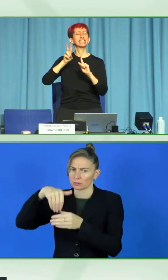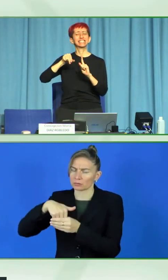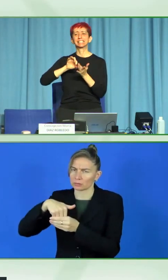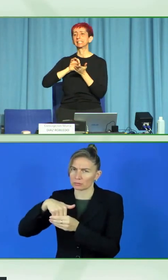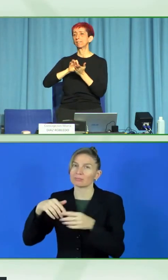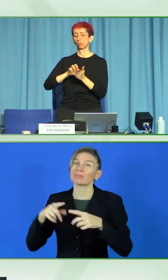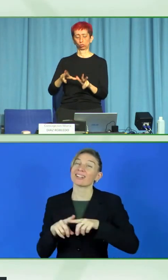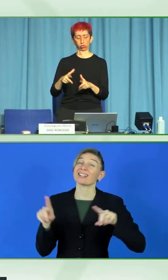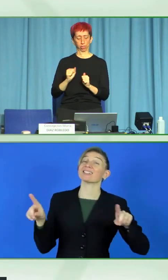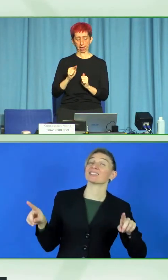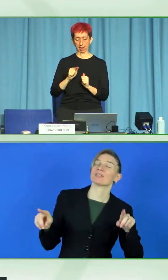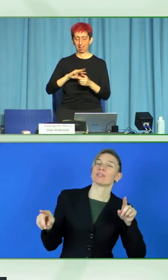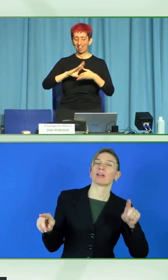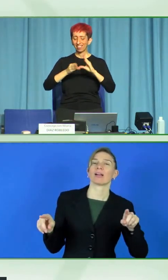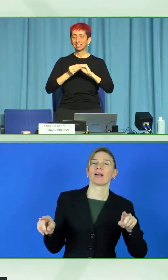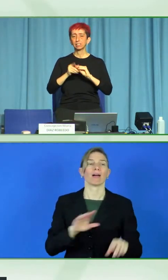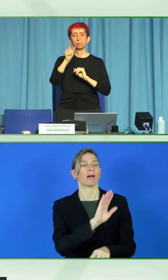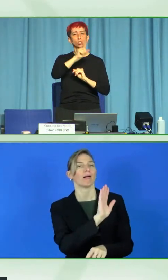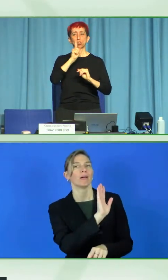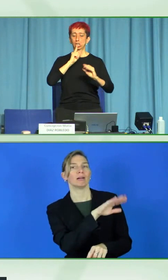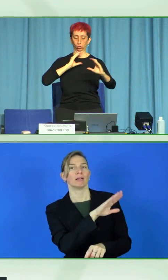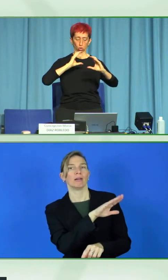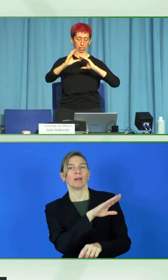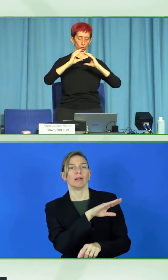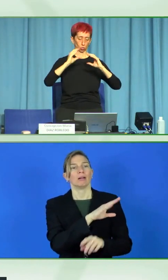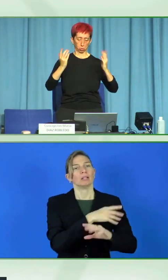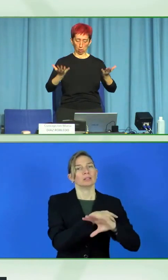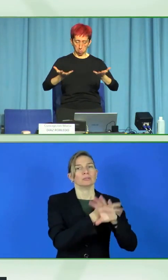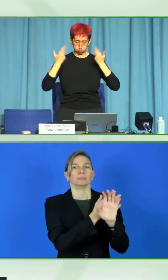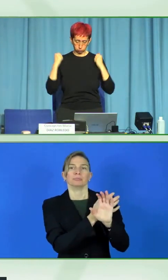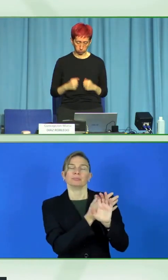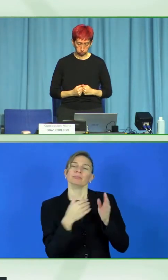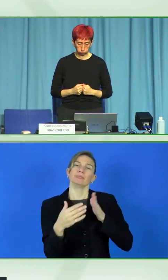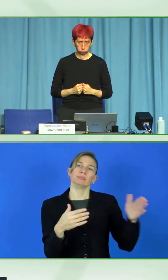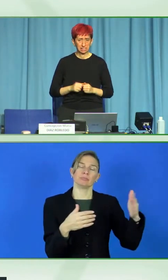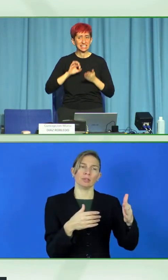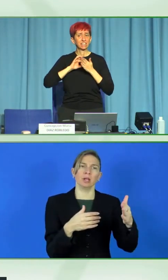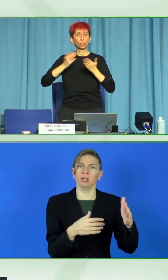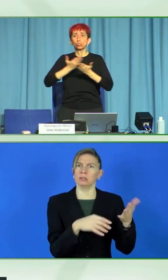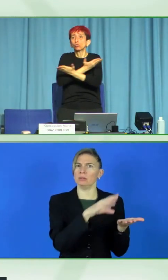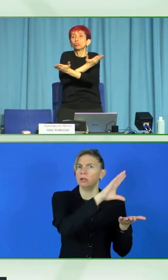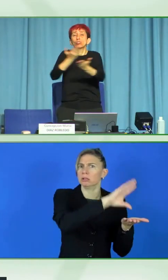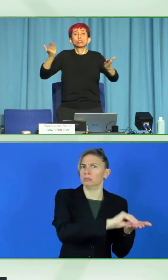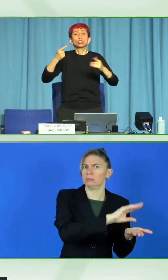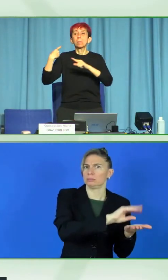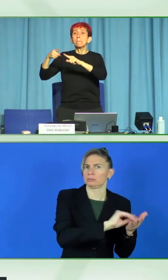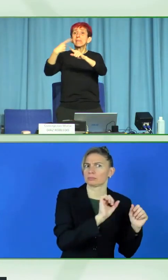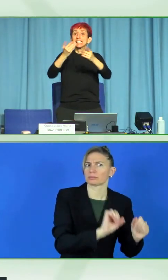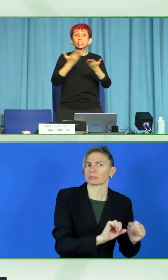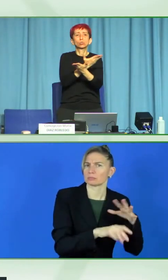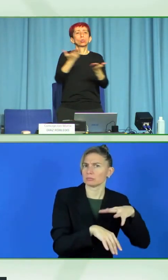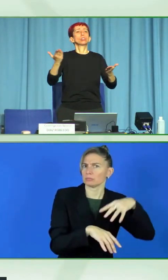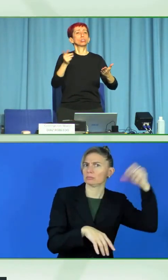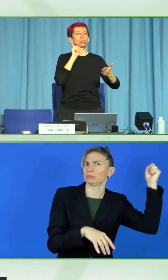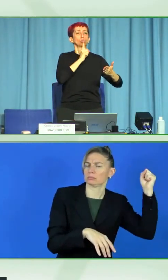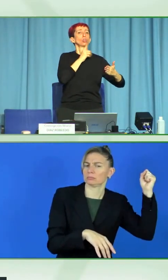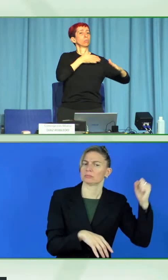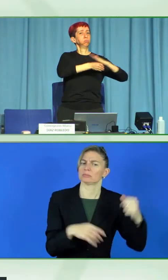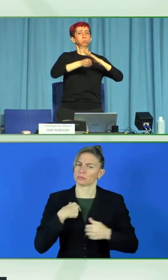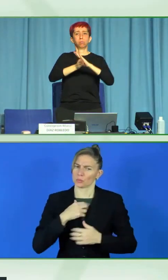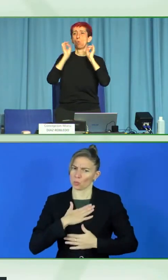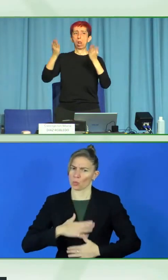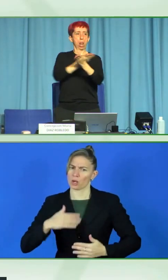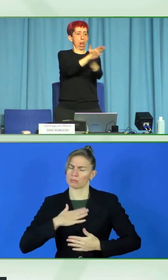us to keep this privacy in order to also be able to adapt to